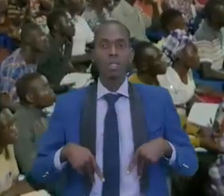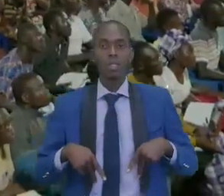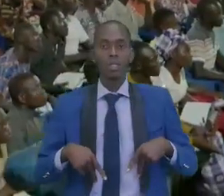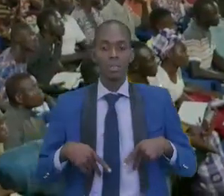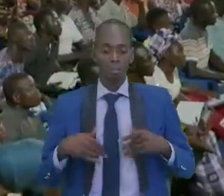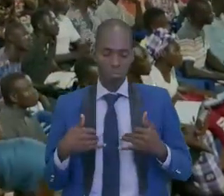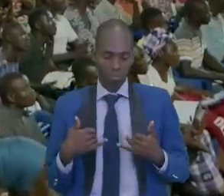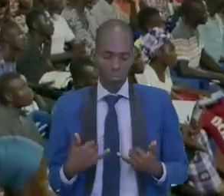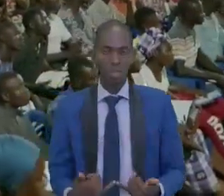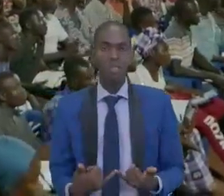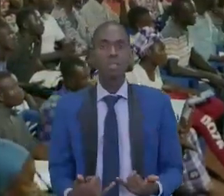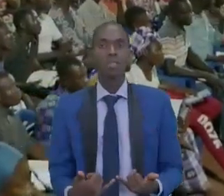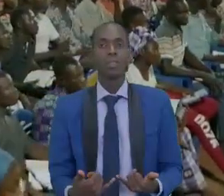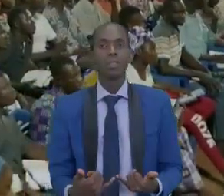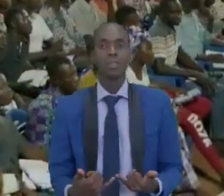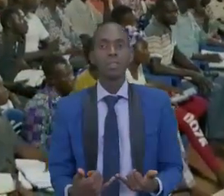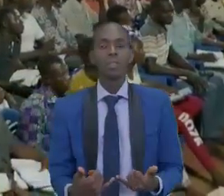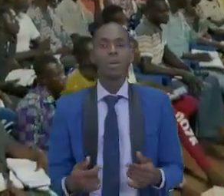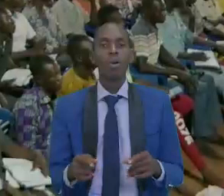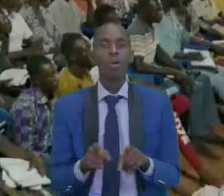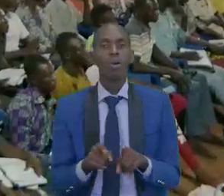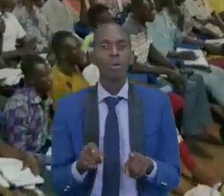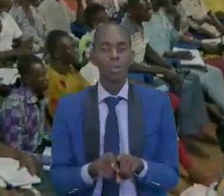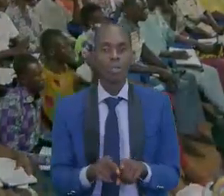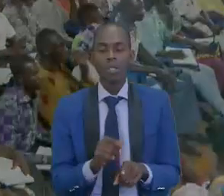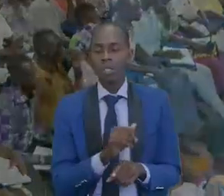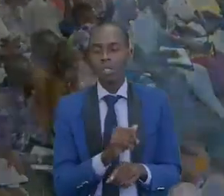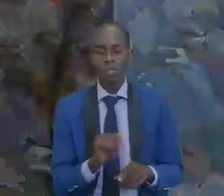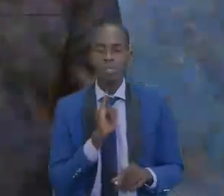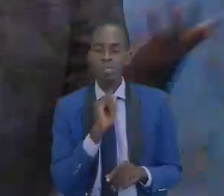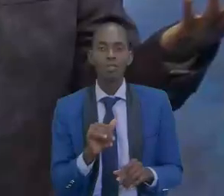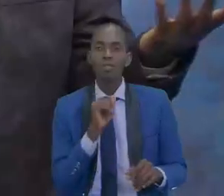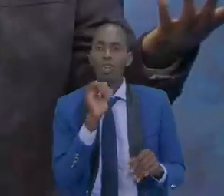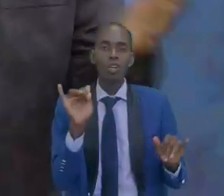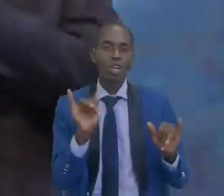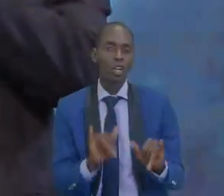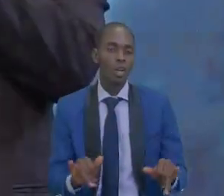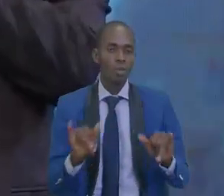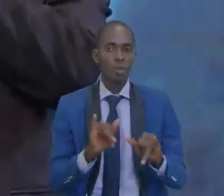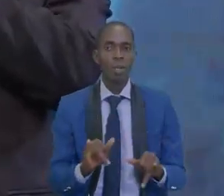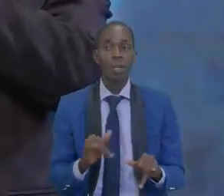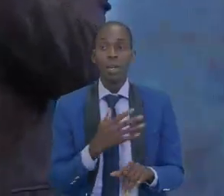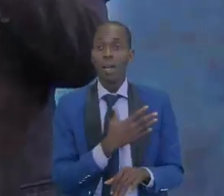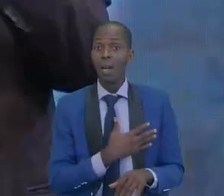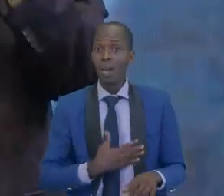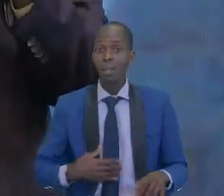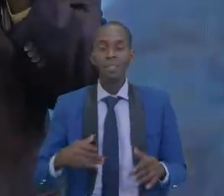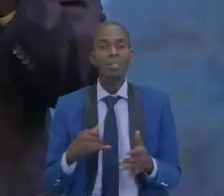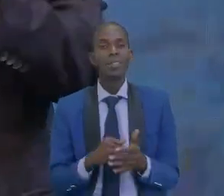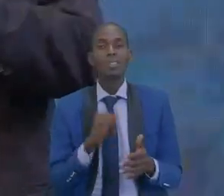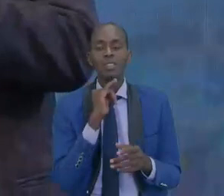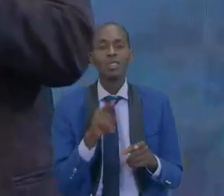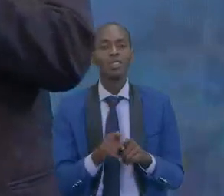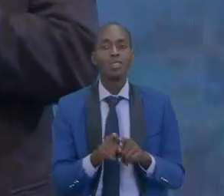present, also it's peculiar, and now eventually it is